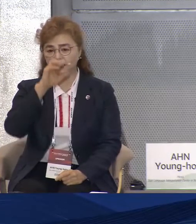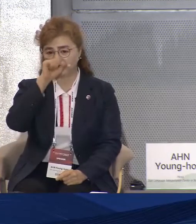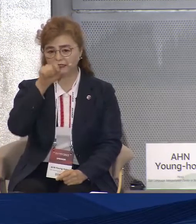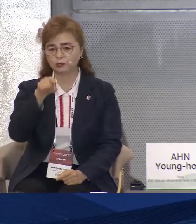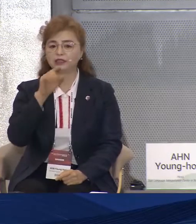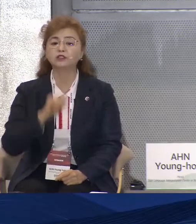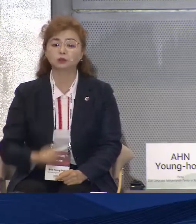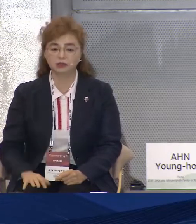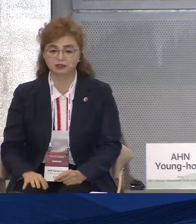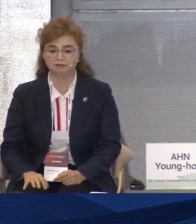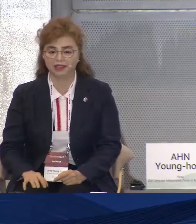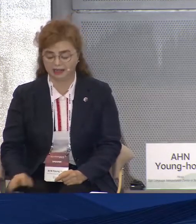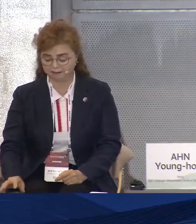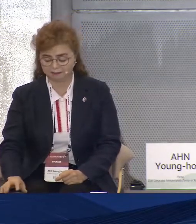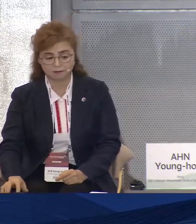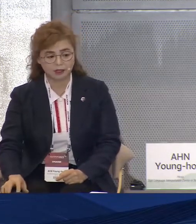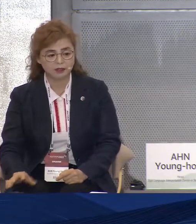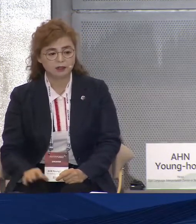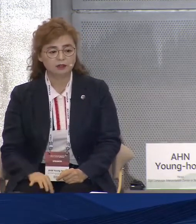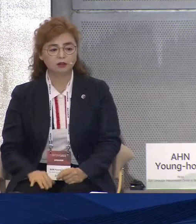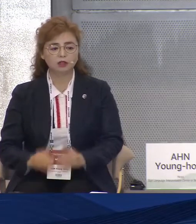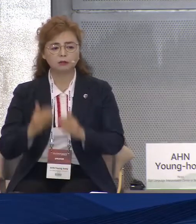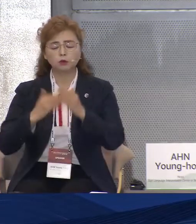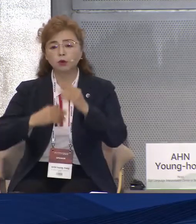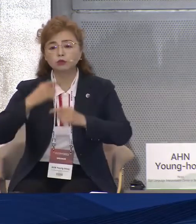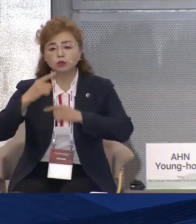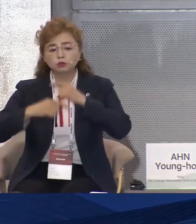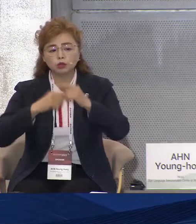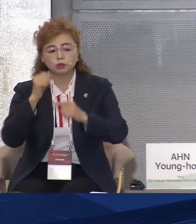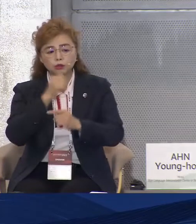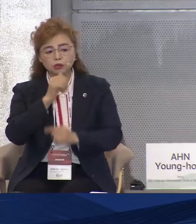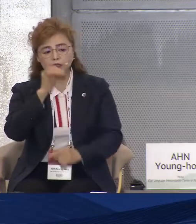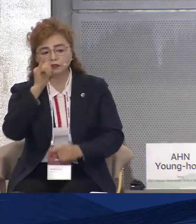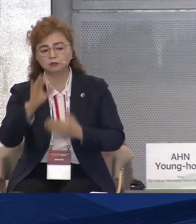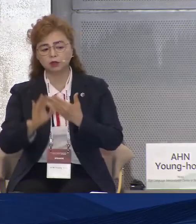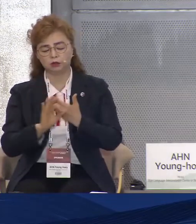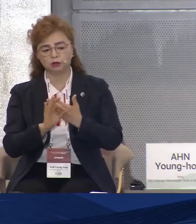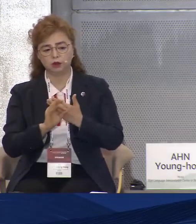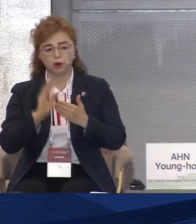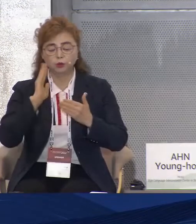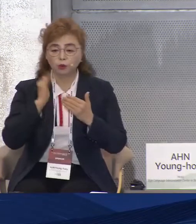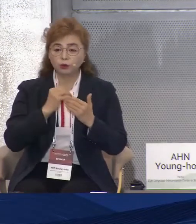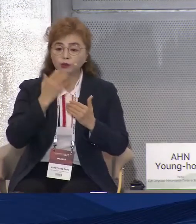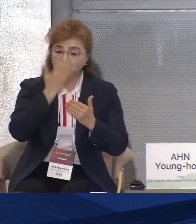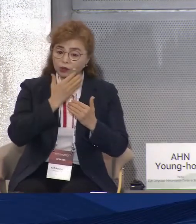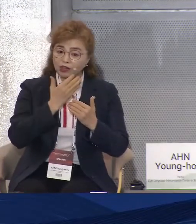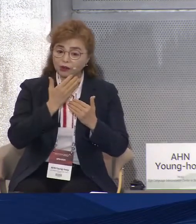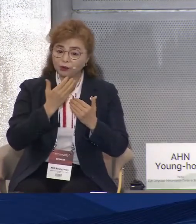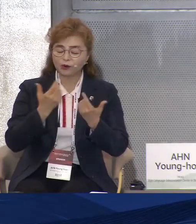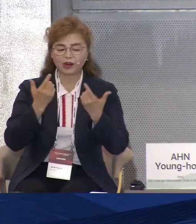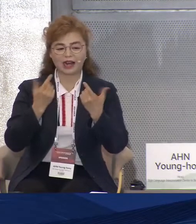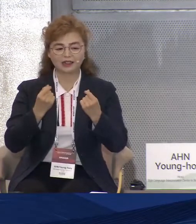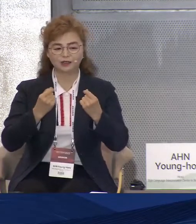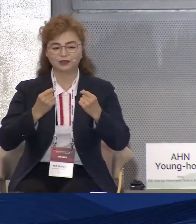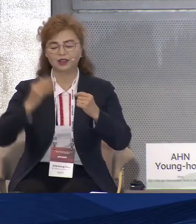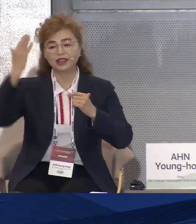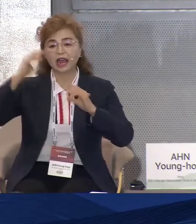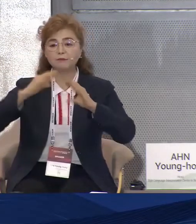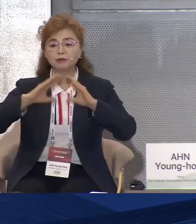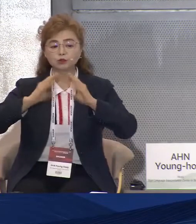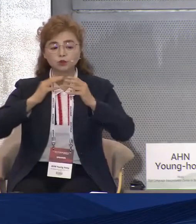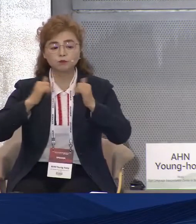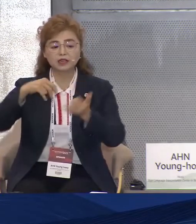themselves ordinary people, and the sign language interpretation makes them feel like that. So only with public sign